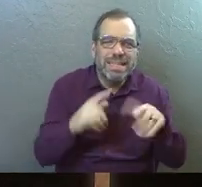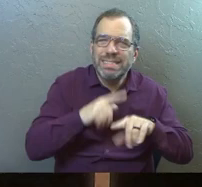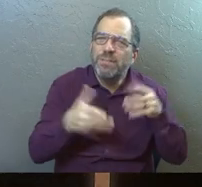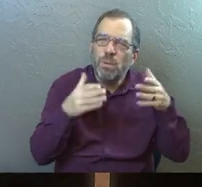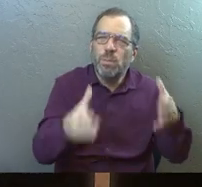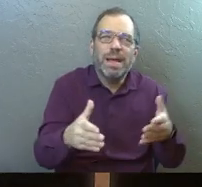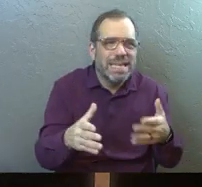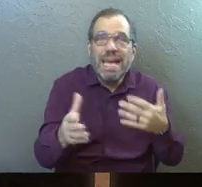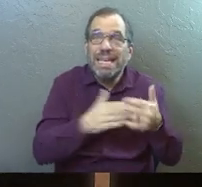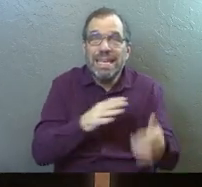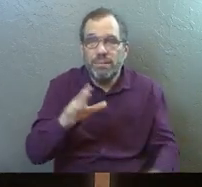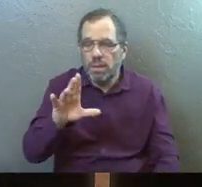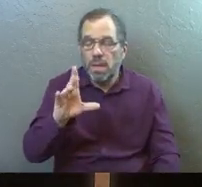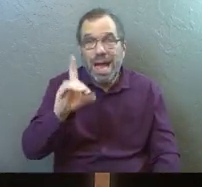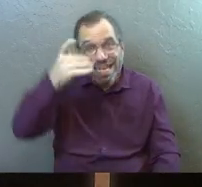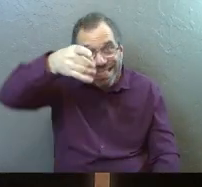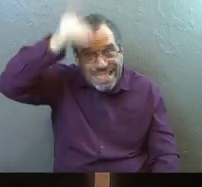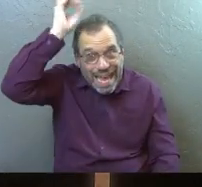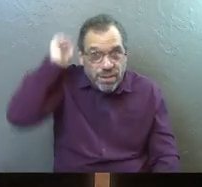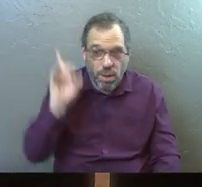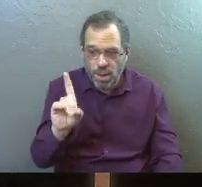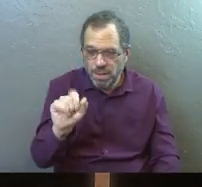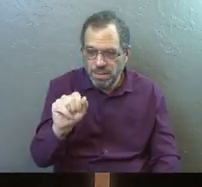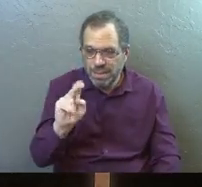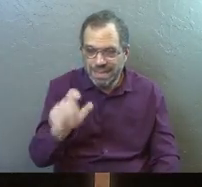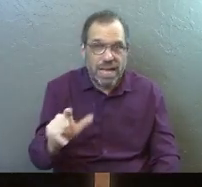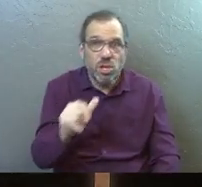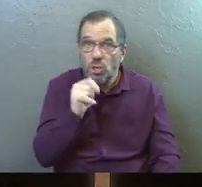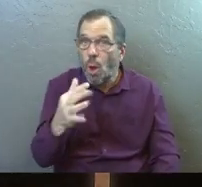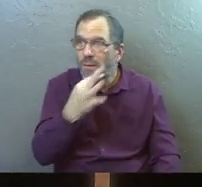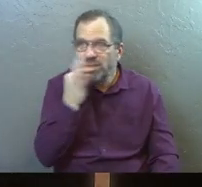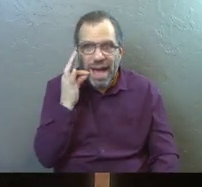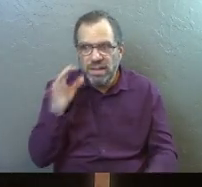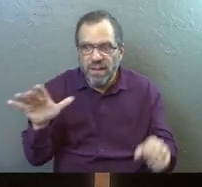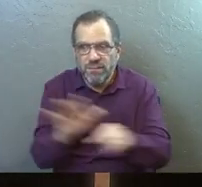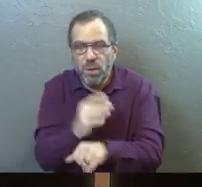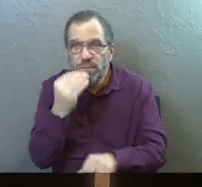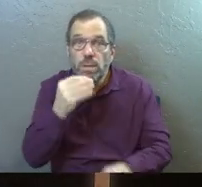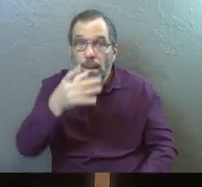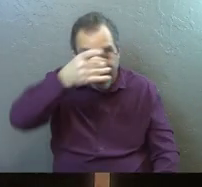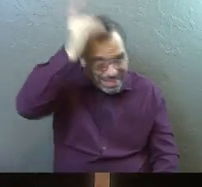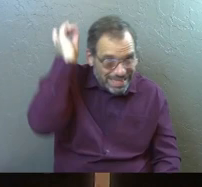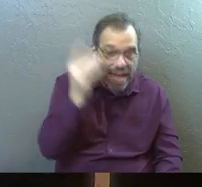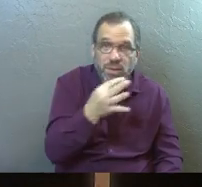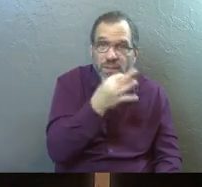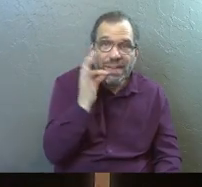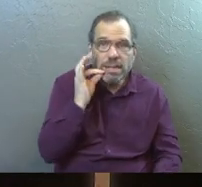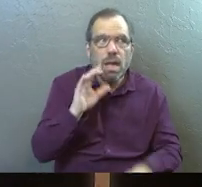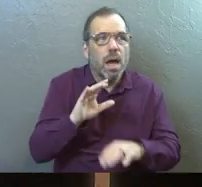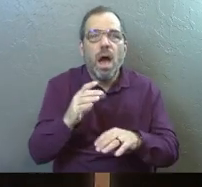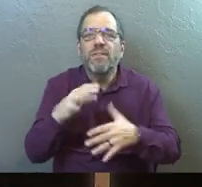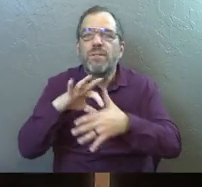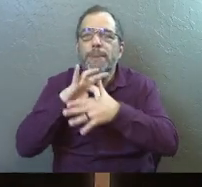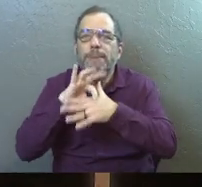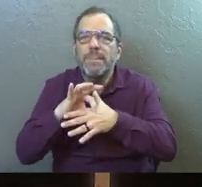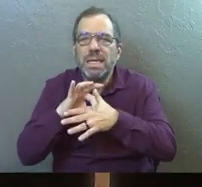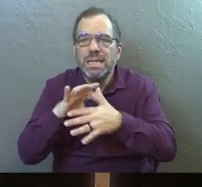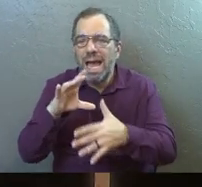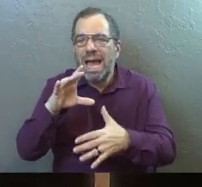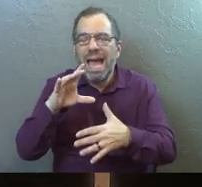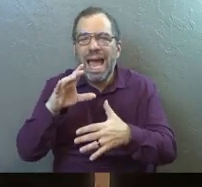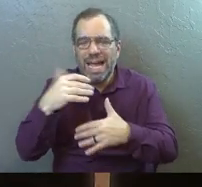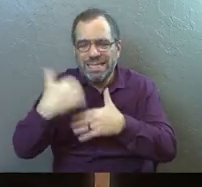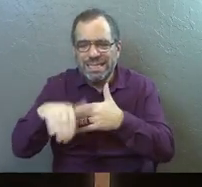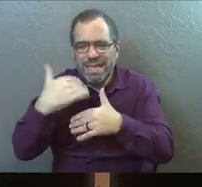ways to do this. Even Daniel fast, you don't have to fast entirely from food. In a Daniel fast, you fast from meat and dairy